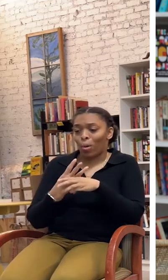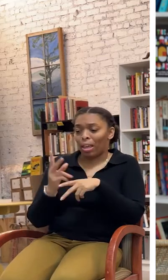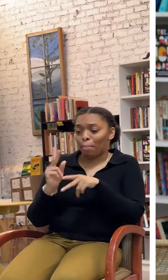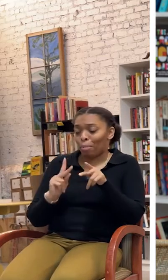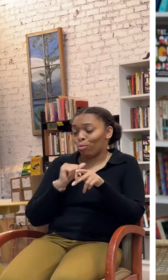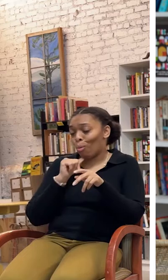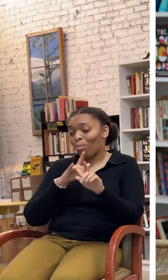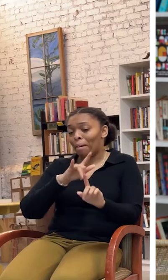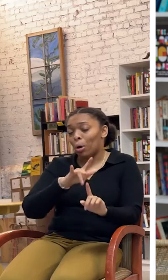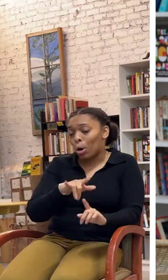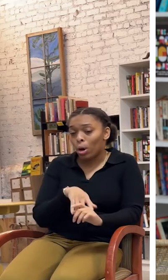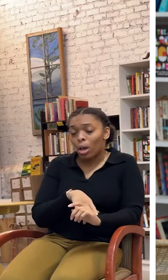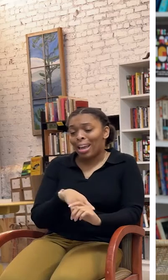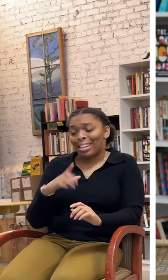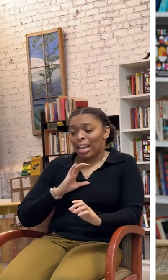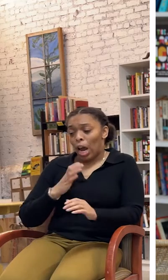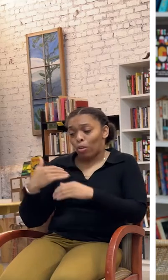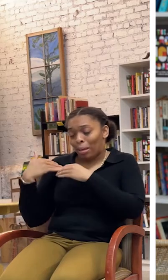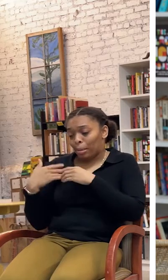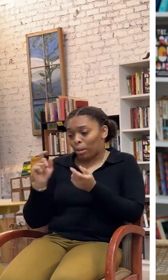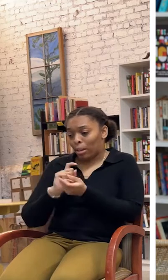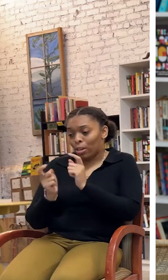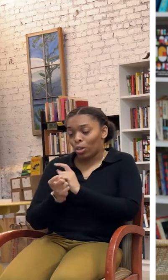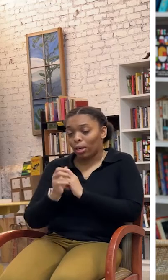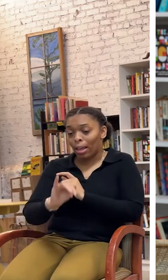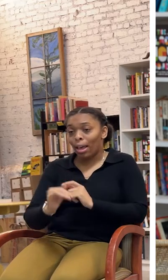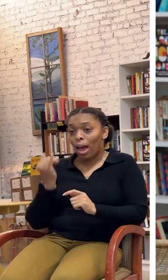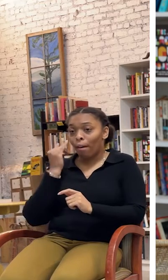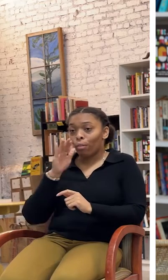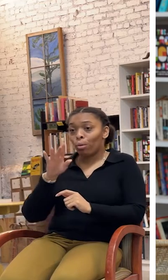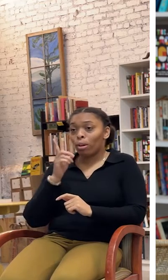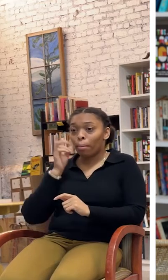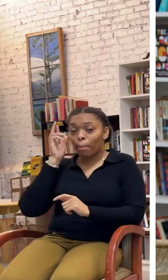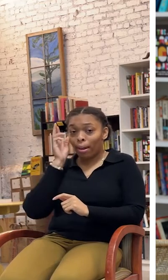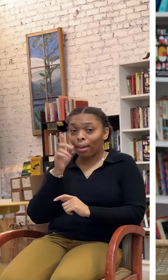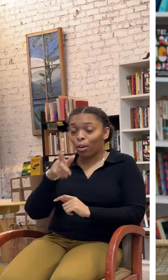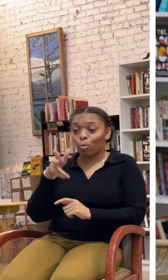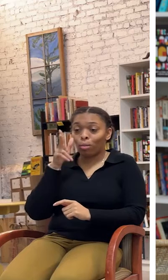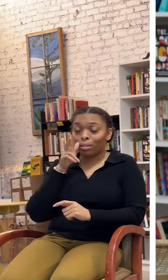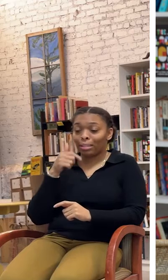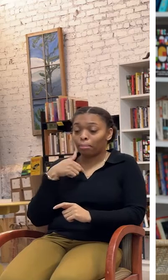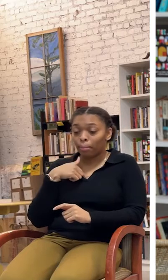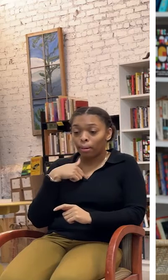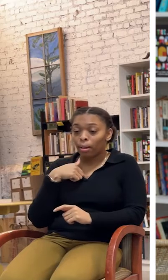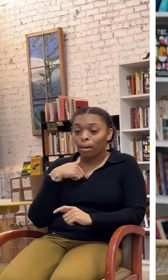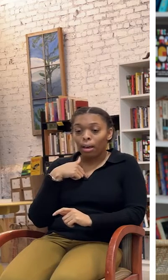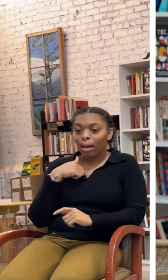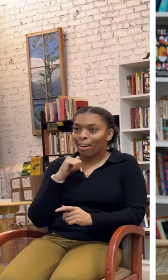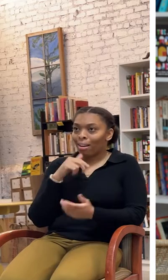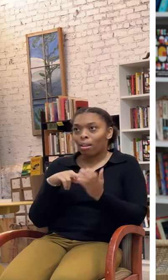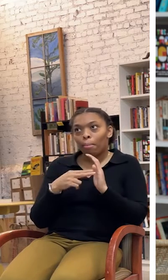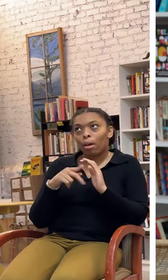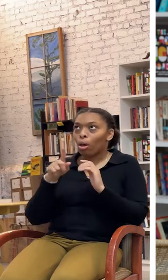of our responsibility to correct that. And if you're Dominican and you're listening to me, I'm saying that that doesn't mean go to